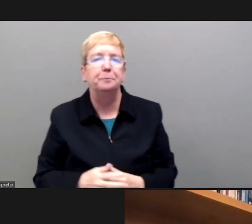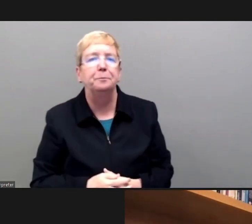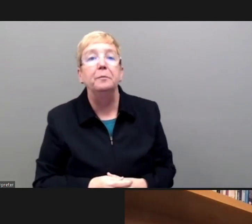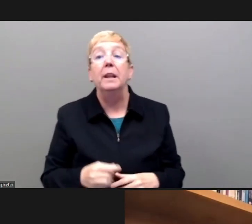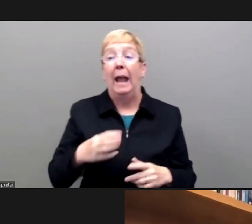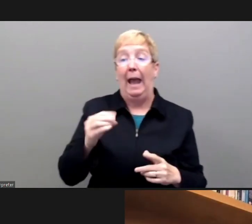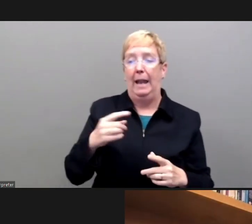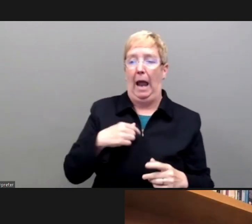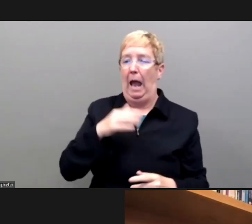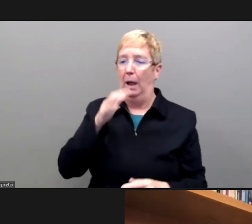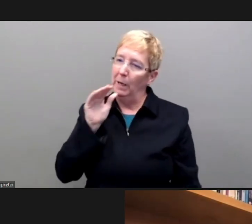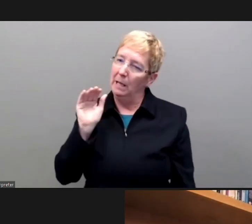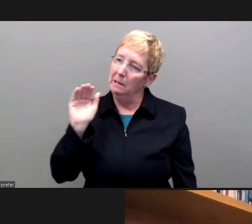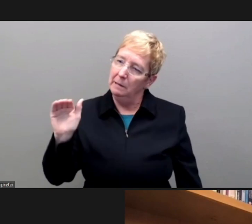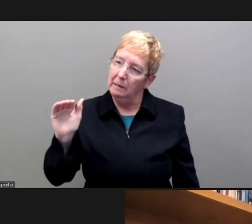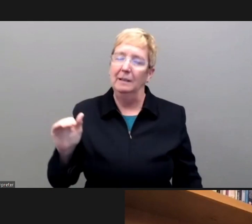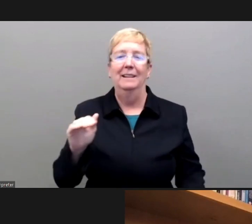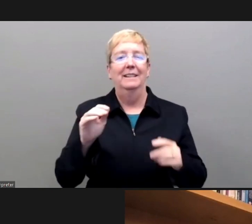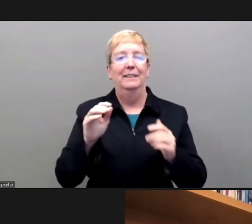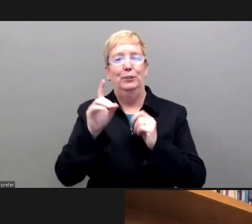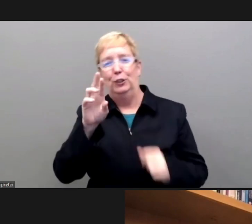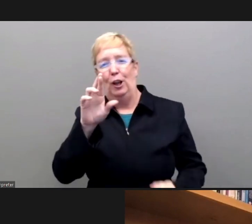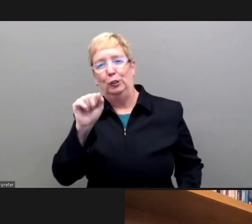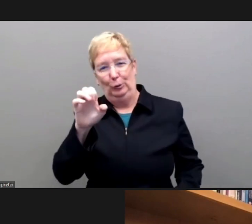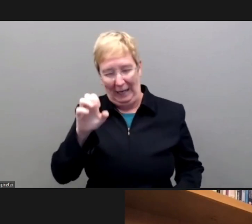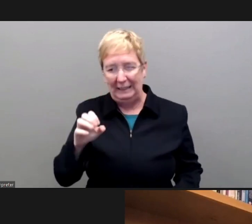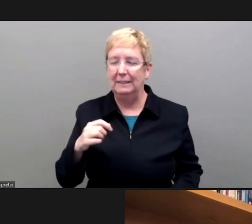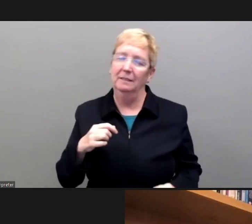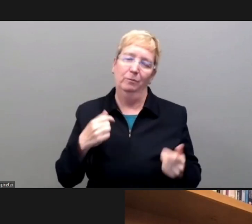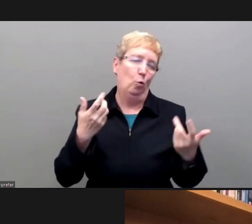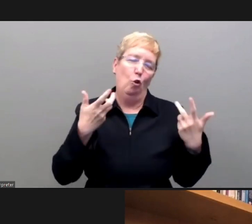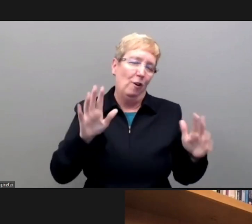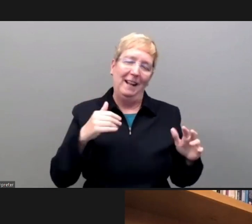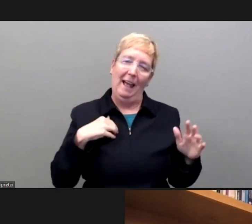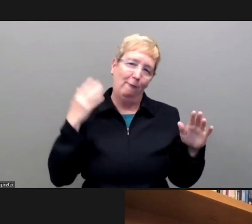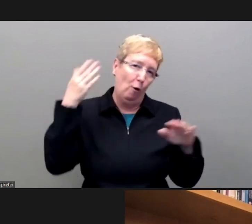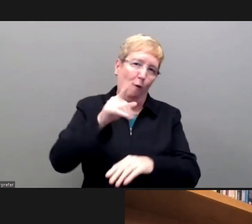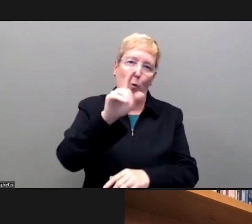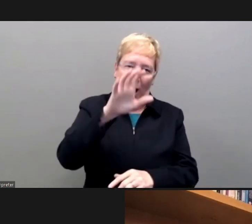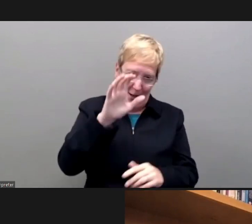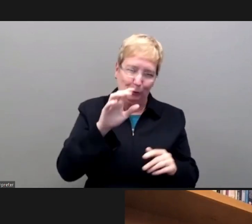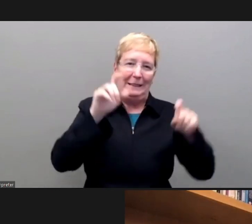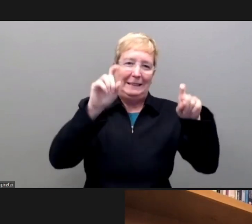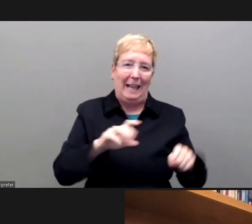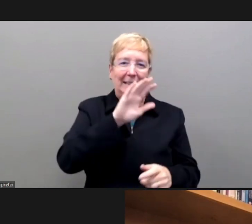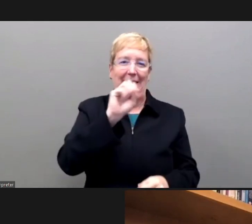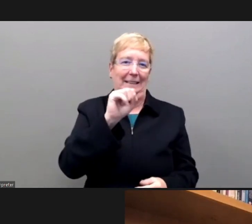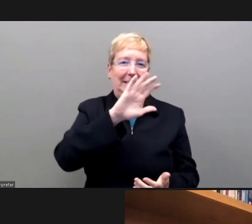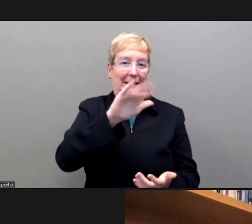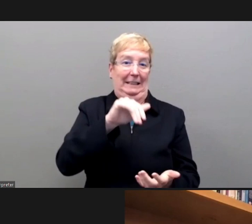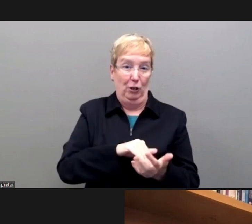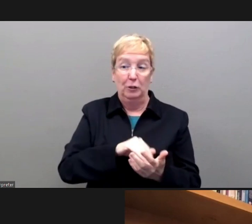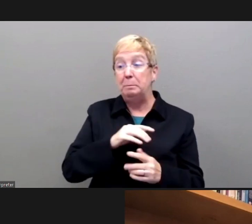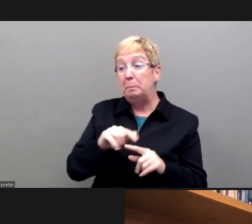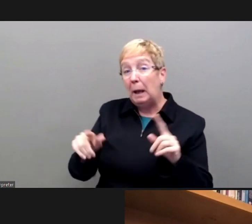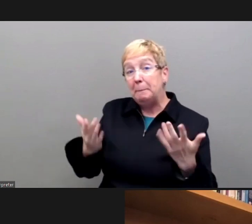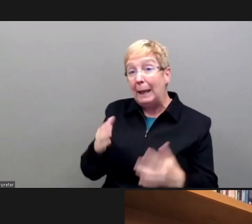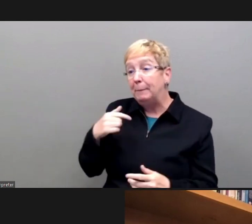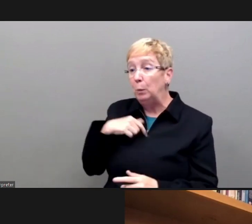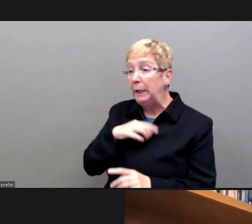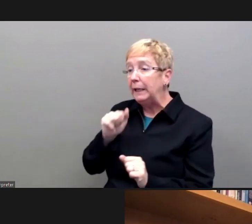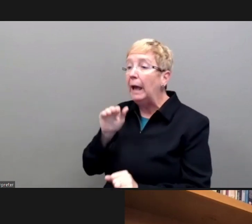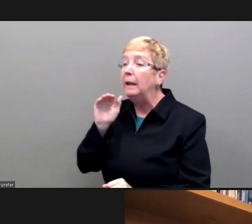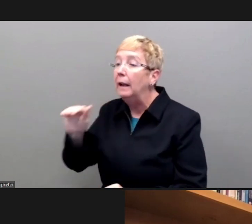him about more testing sites, even though he said we've got well more than 100. Let's see if we can't work with the city of Santa Fe to